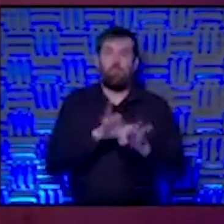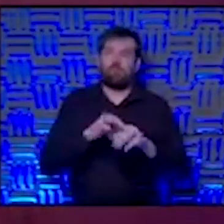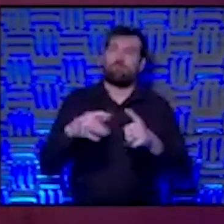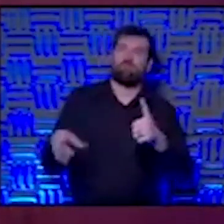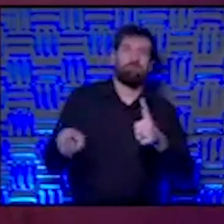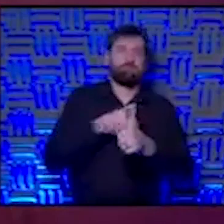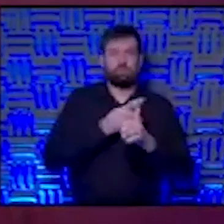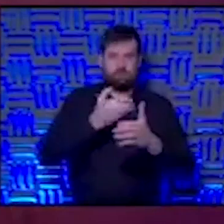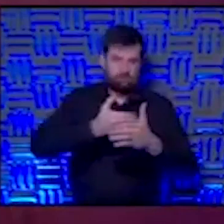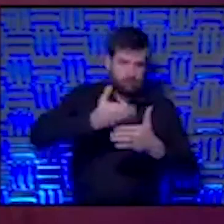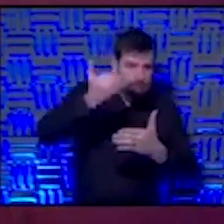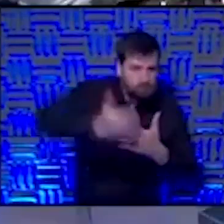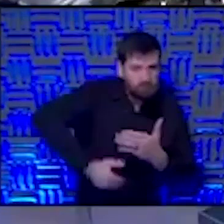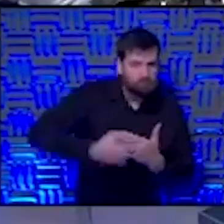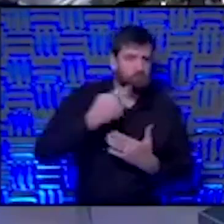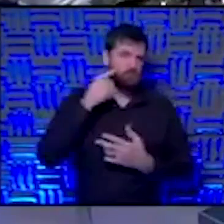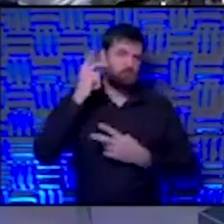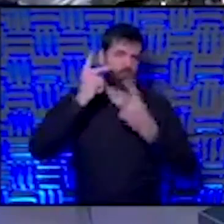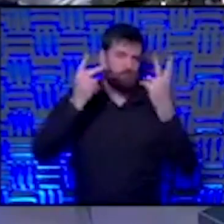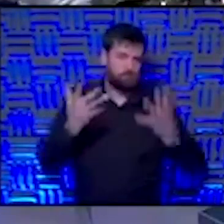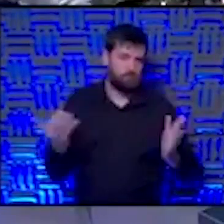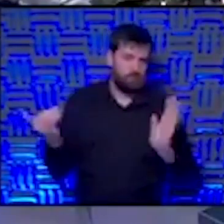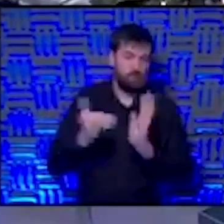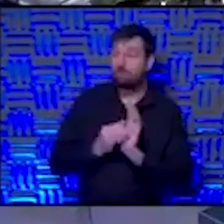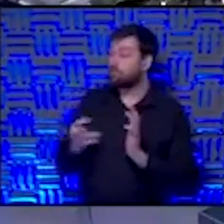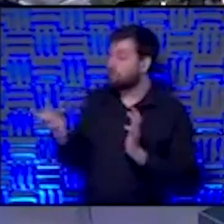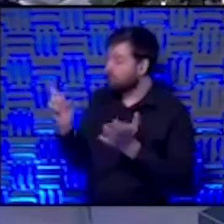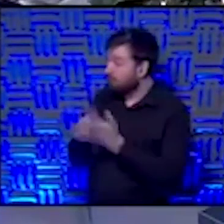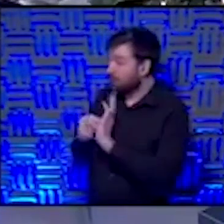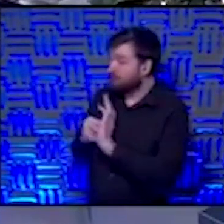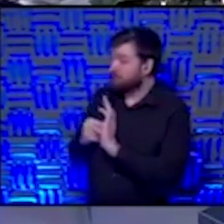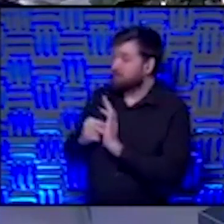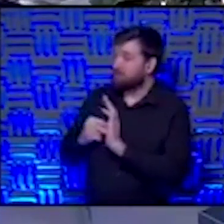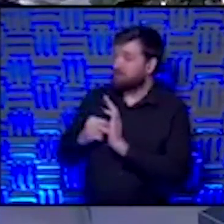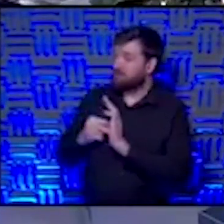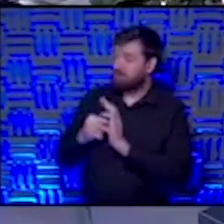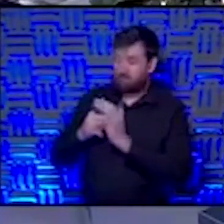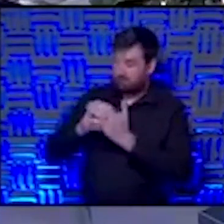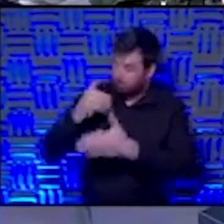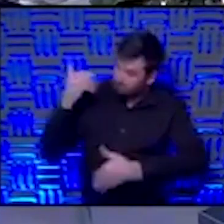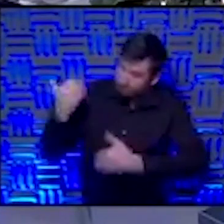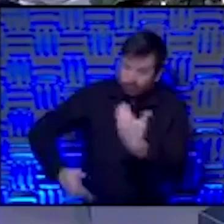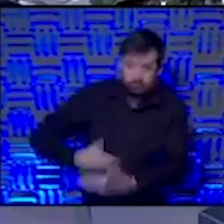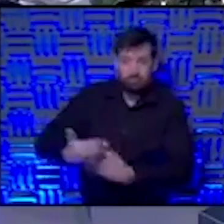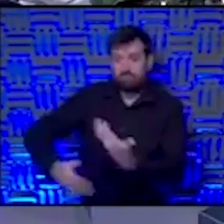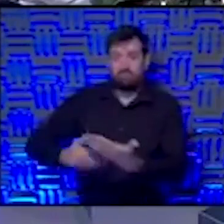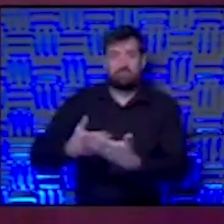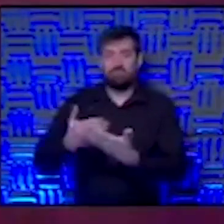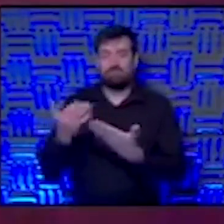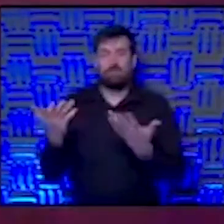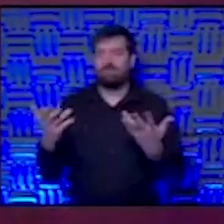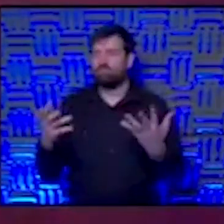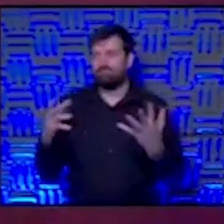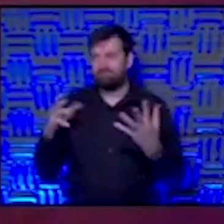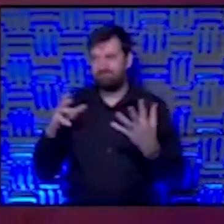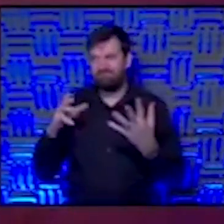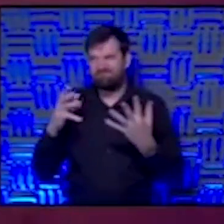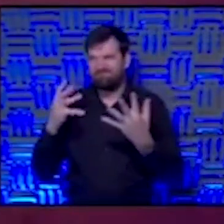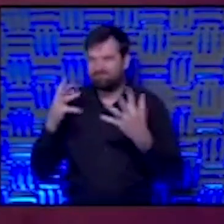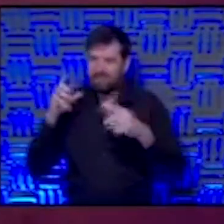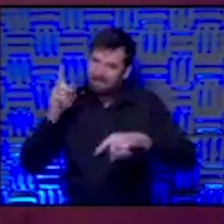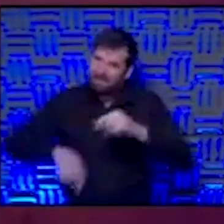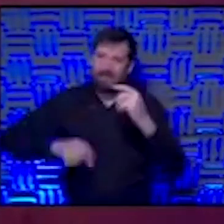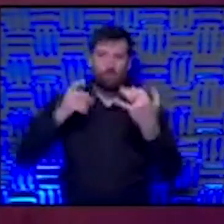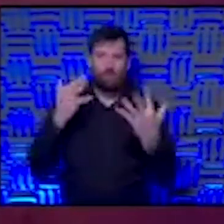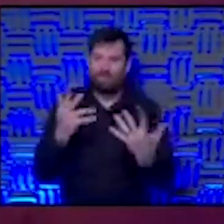getting back to visitors. So really what you're saying is we truly are building the sleigh while we get ready for Christmas and fly in. I can't wait to see that sleigh fly.